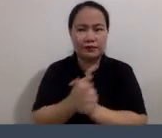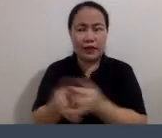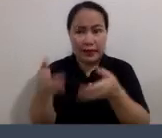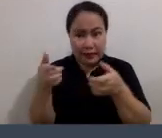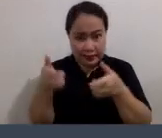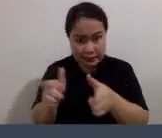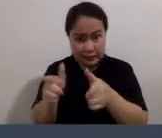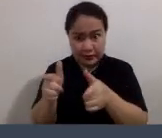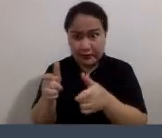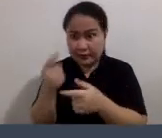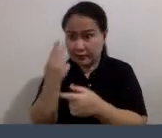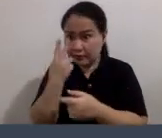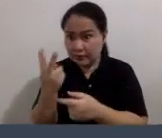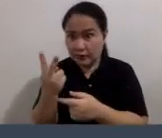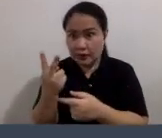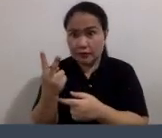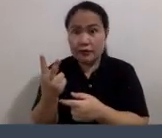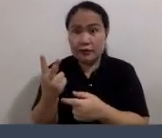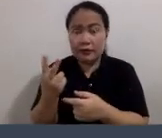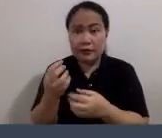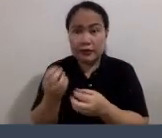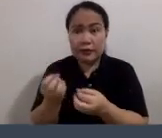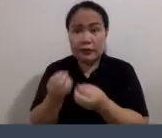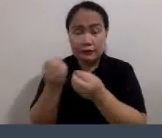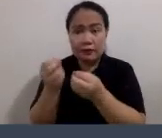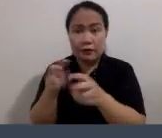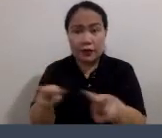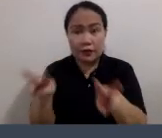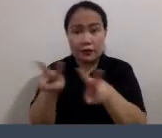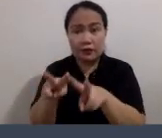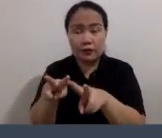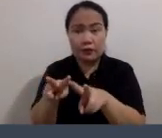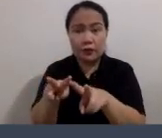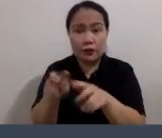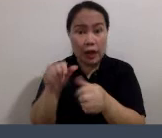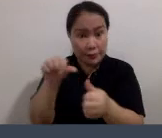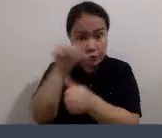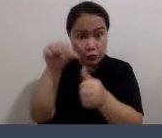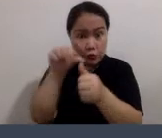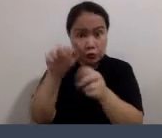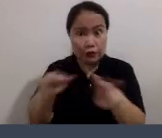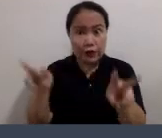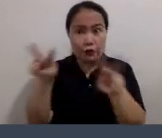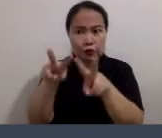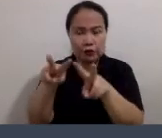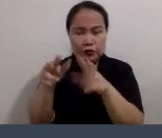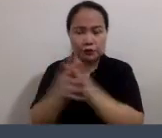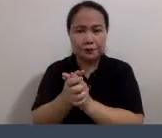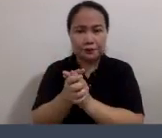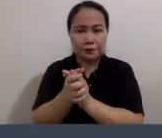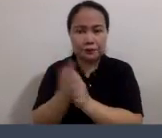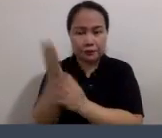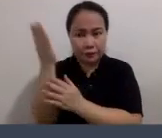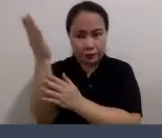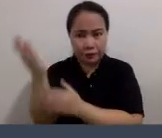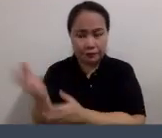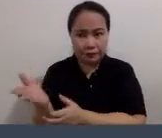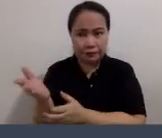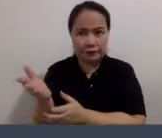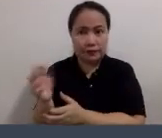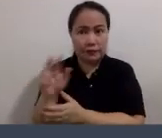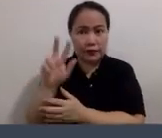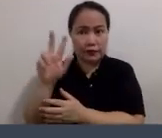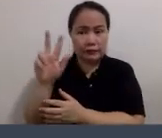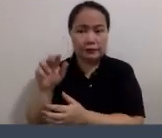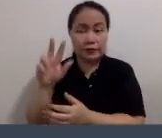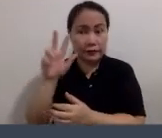us find first the value of the following. So we will try to look for the absolute value of